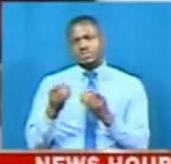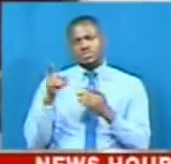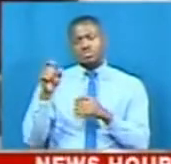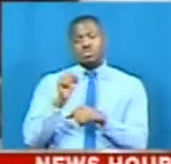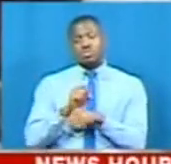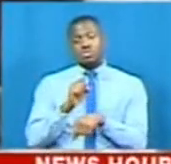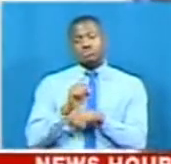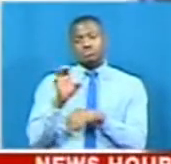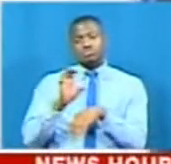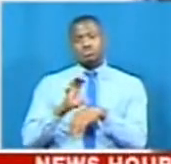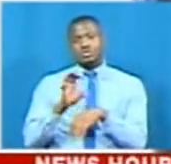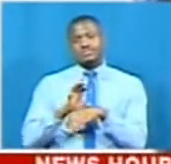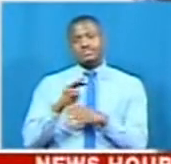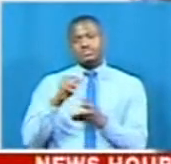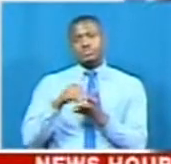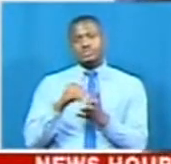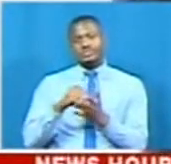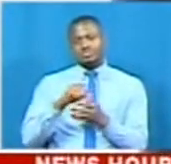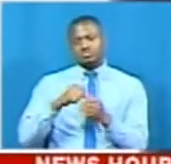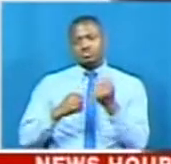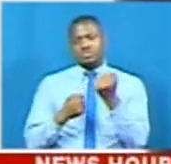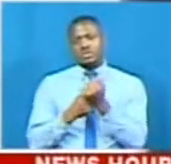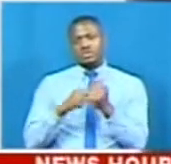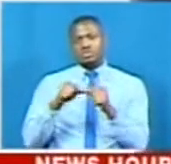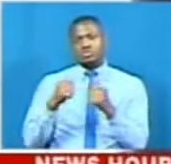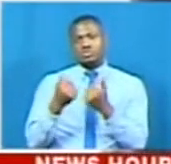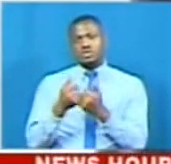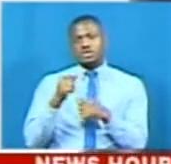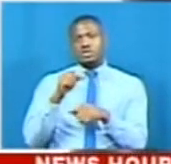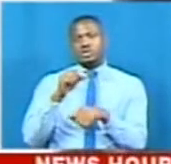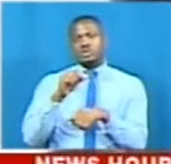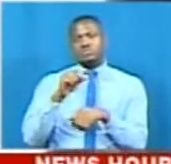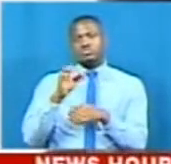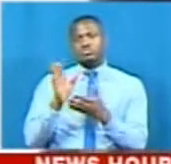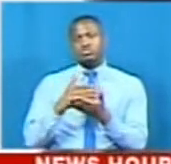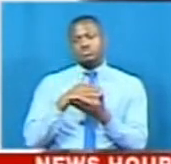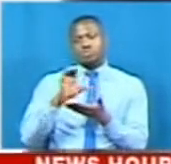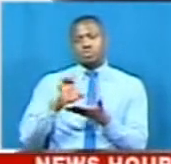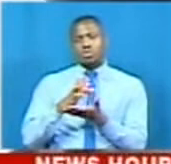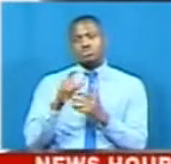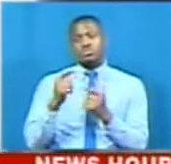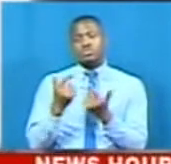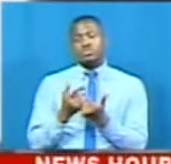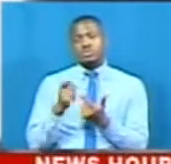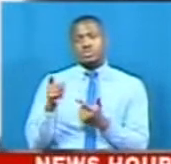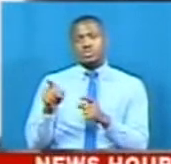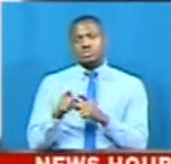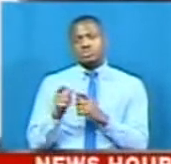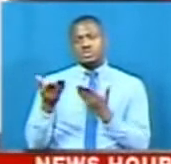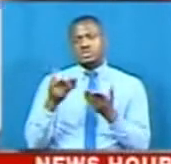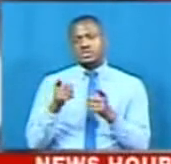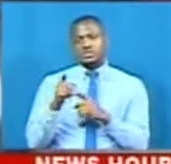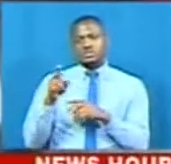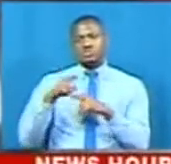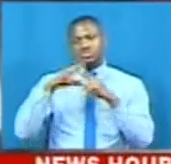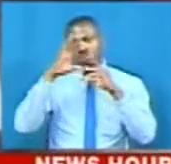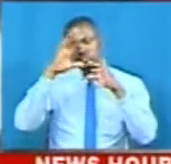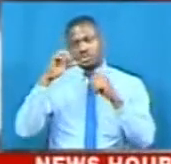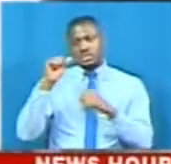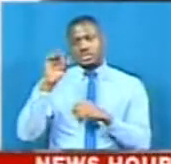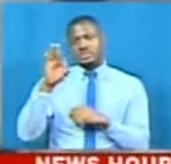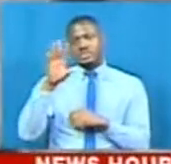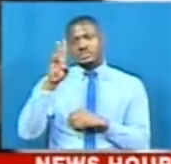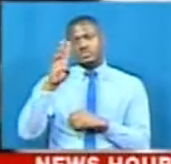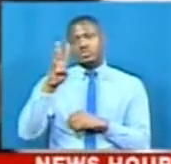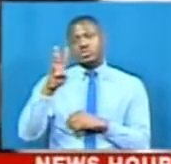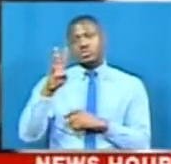staunch Methodist and founding member of the Association of Methodist Church Choirs Ghana, GAMIC, and served as its chairman